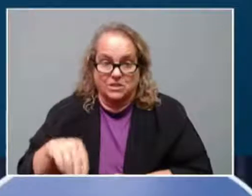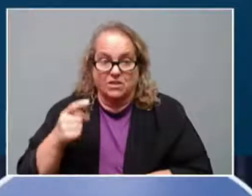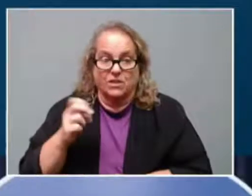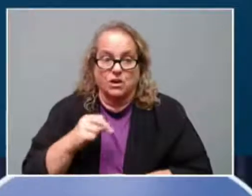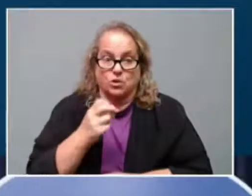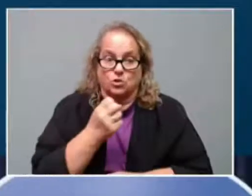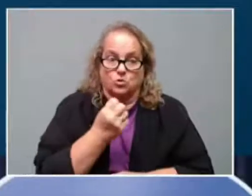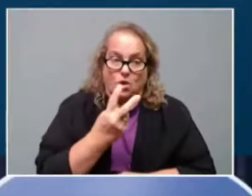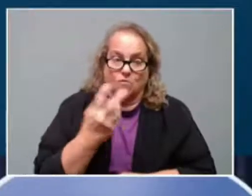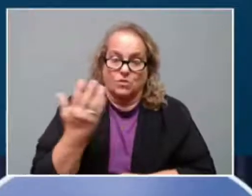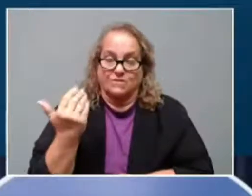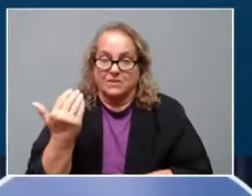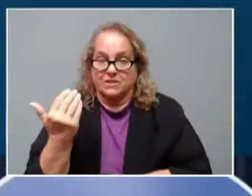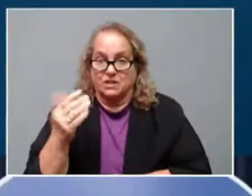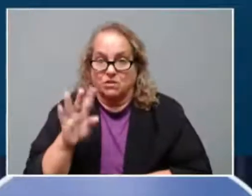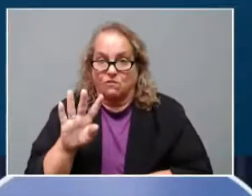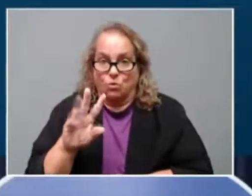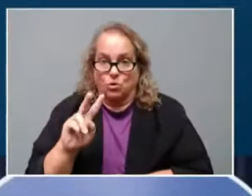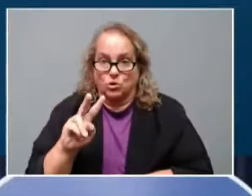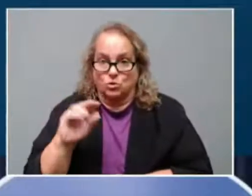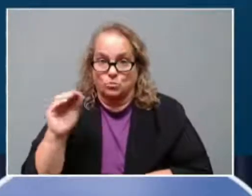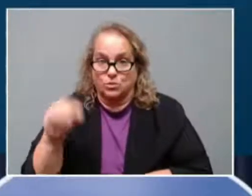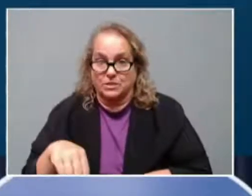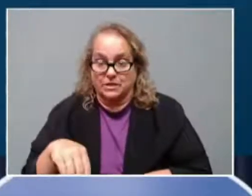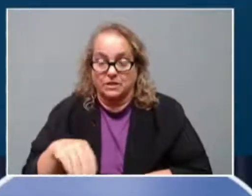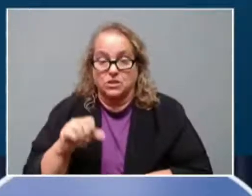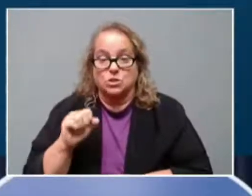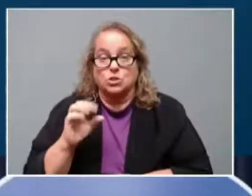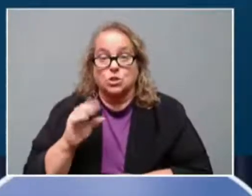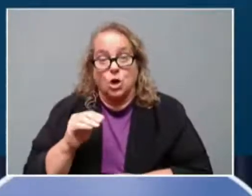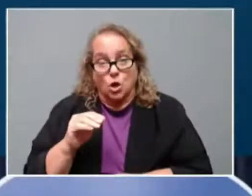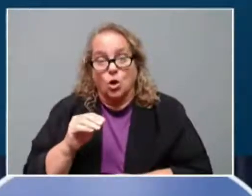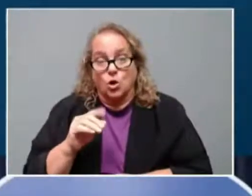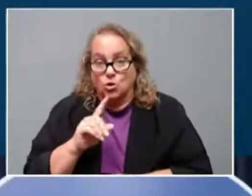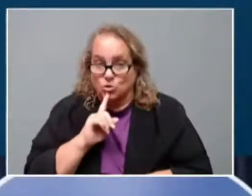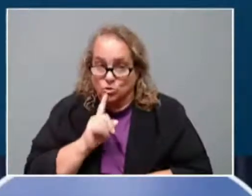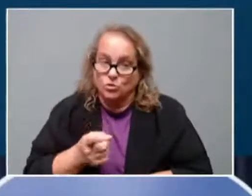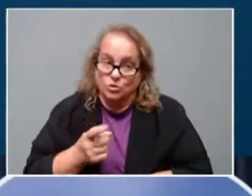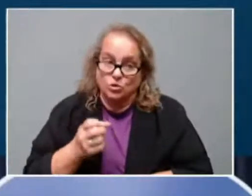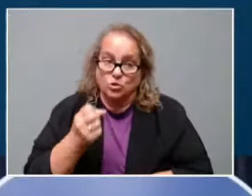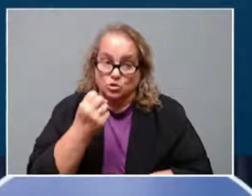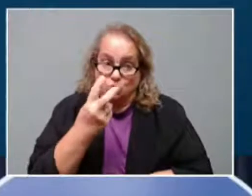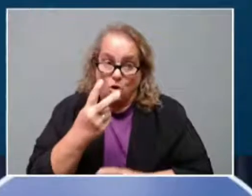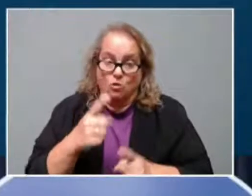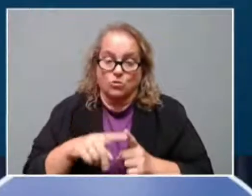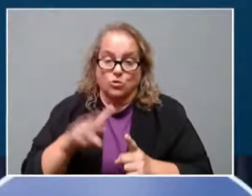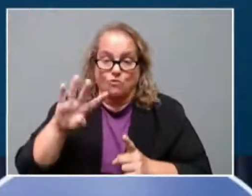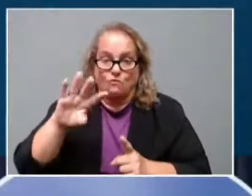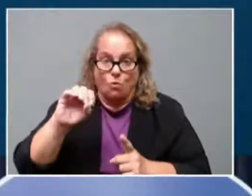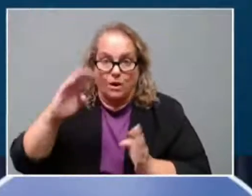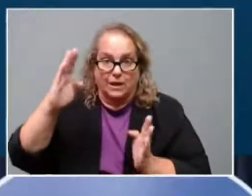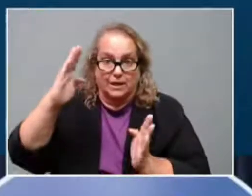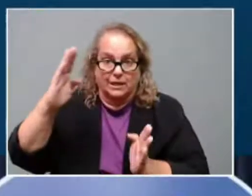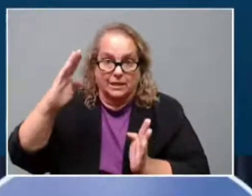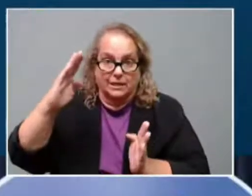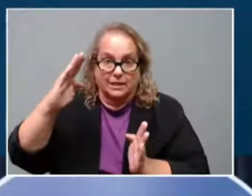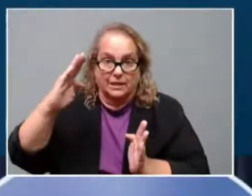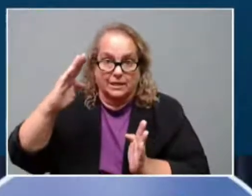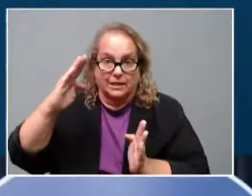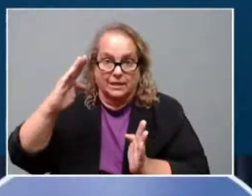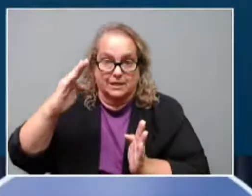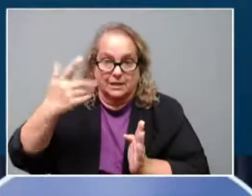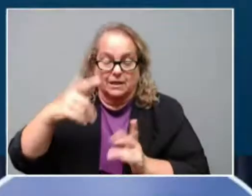15, 42%. So certainly 12 to 40, almost half